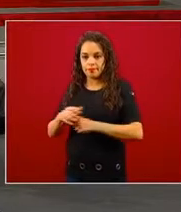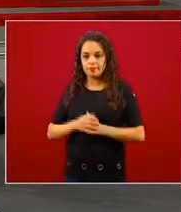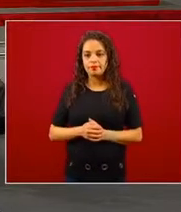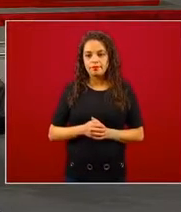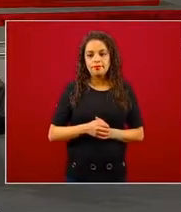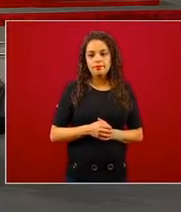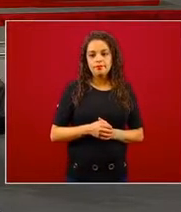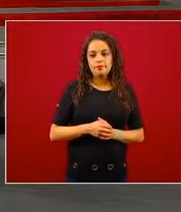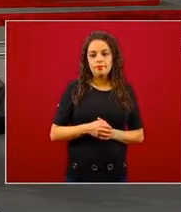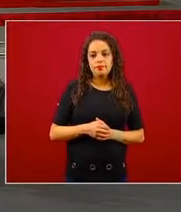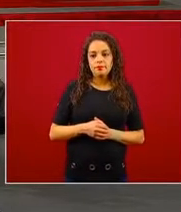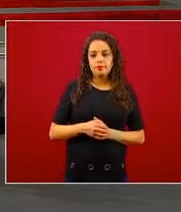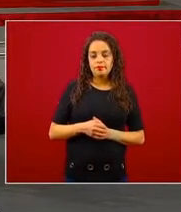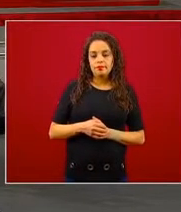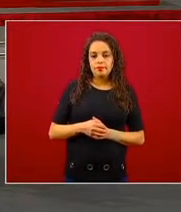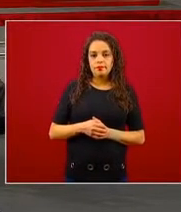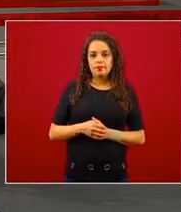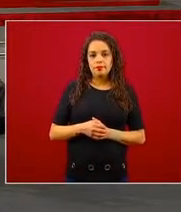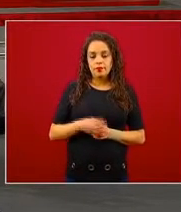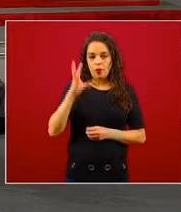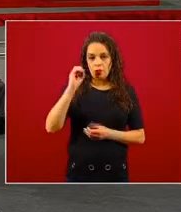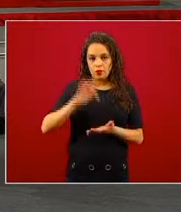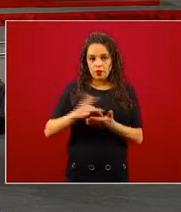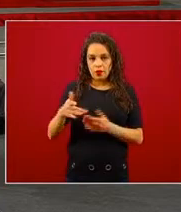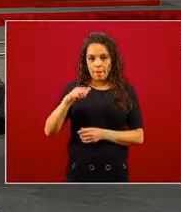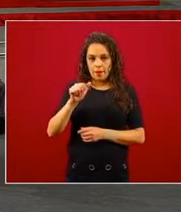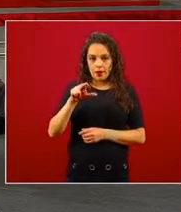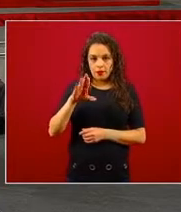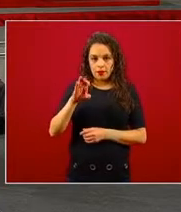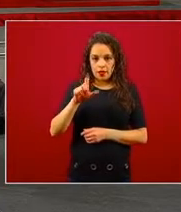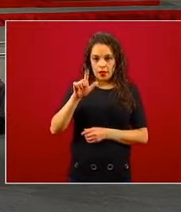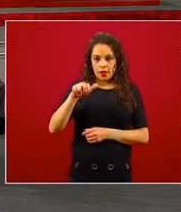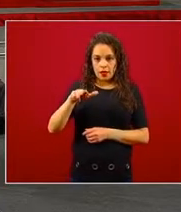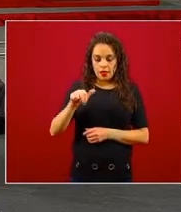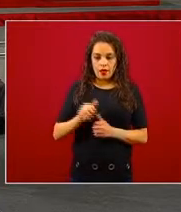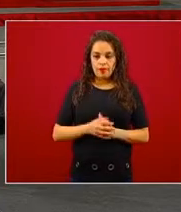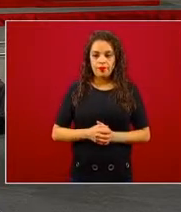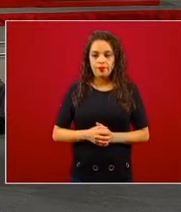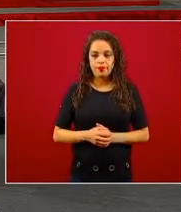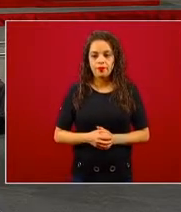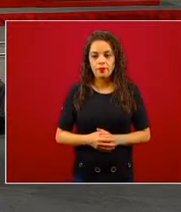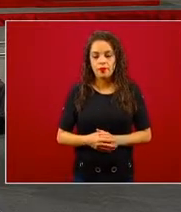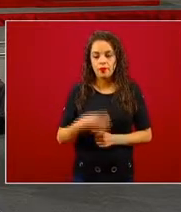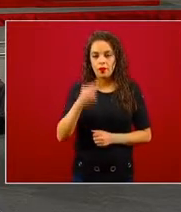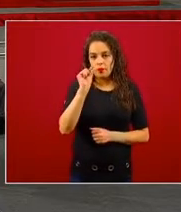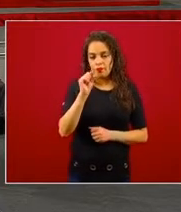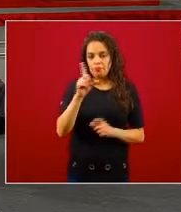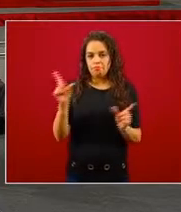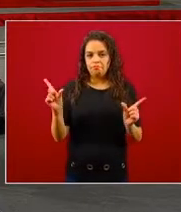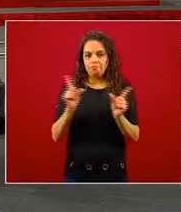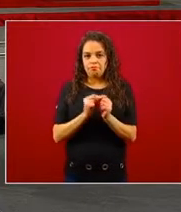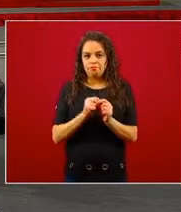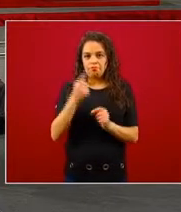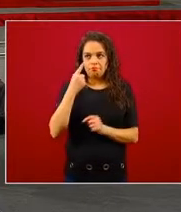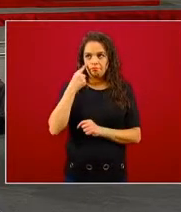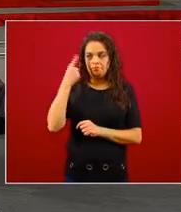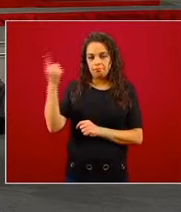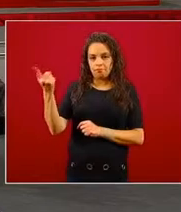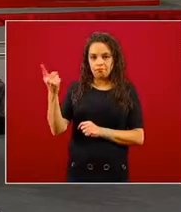care of those colleagues. Marcelina, si me permiten, Thank you, Marcelina.